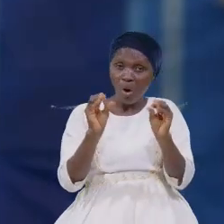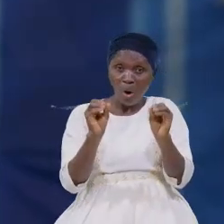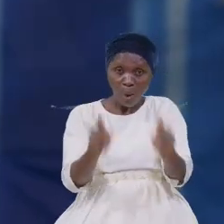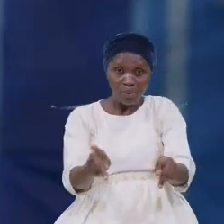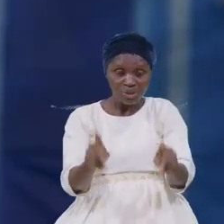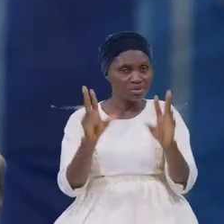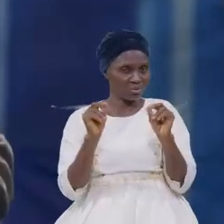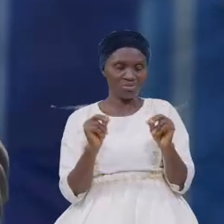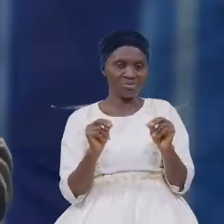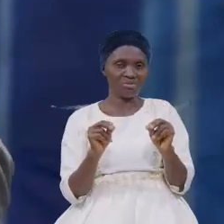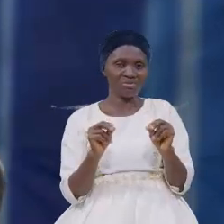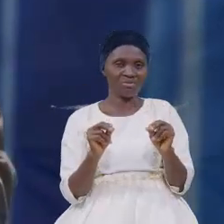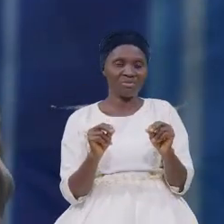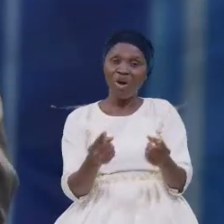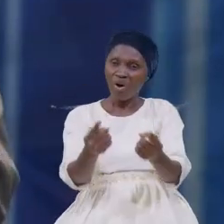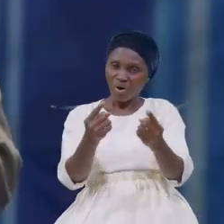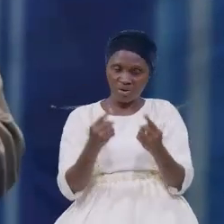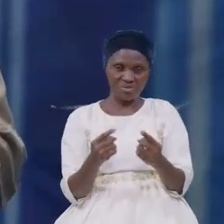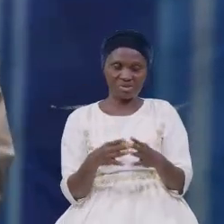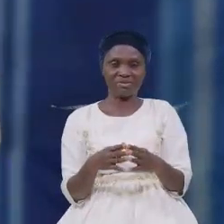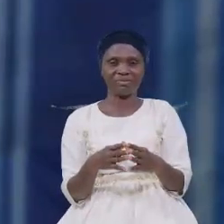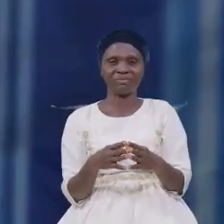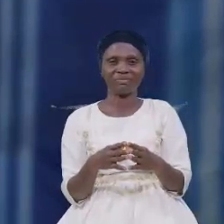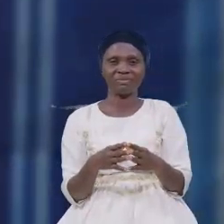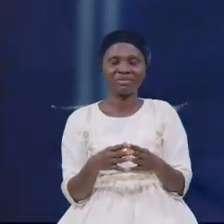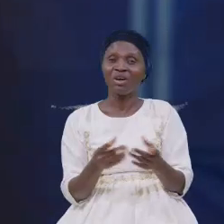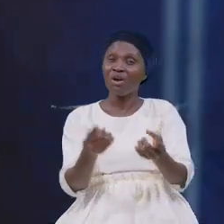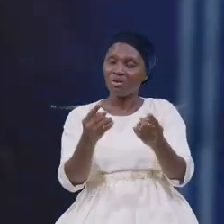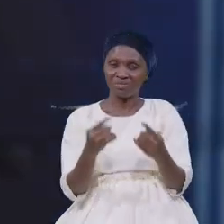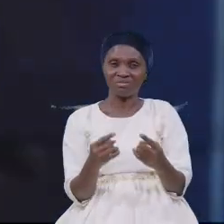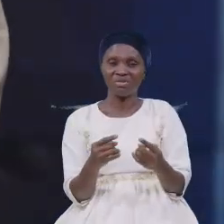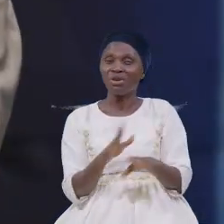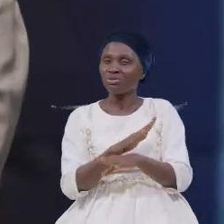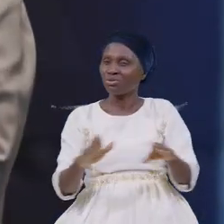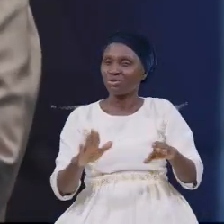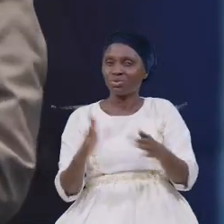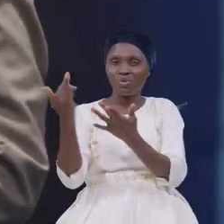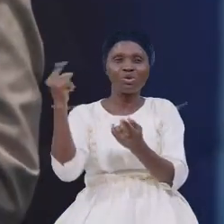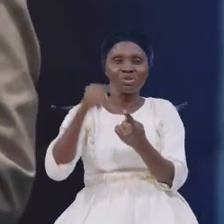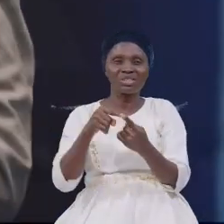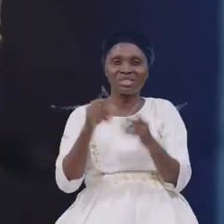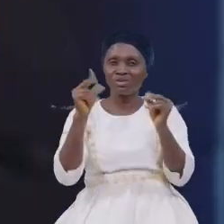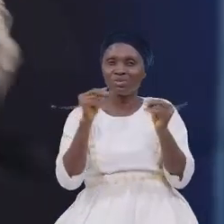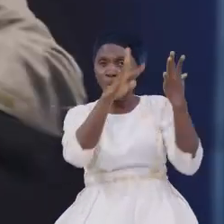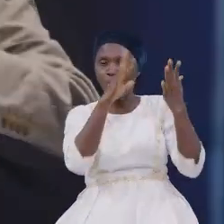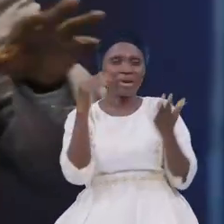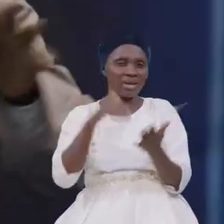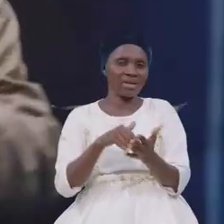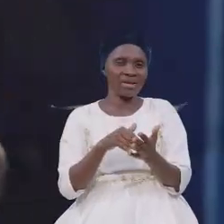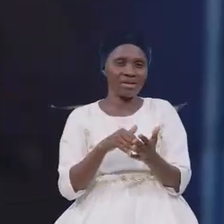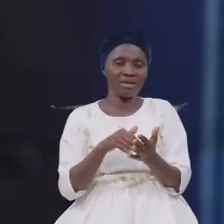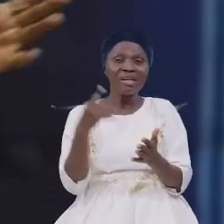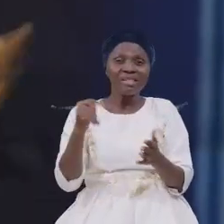Come in before there's no hope anymore. The early rain comes. Well,